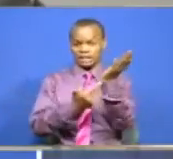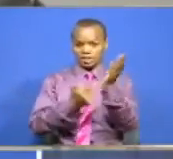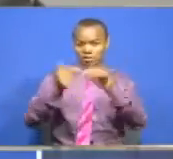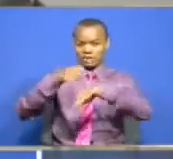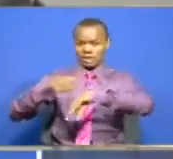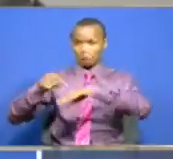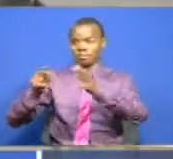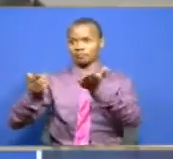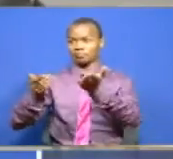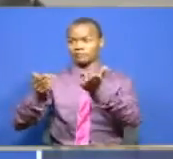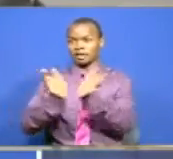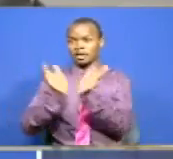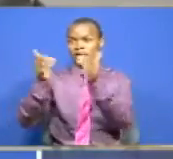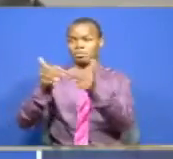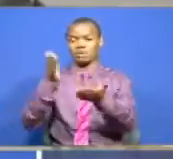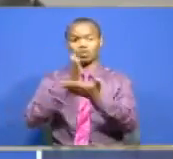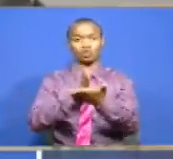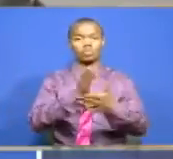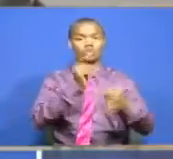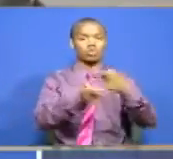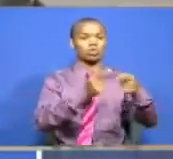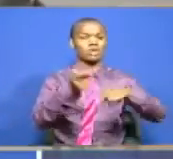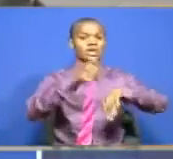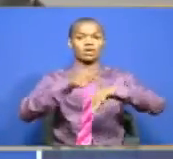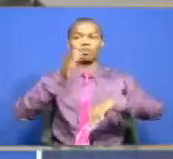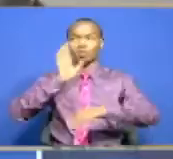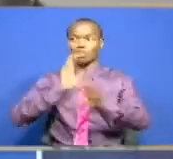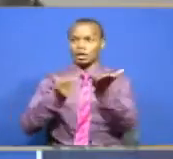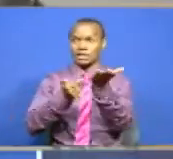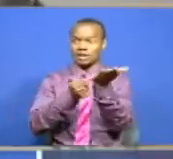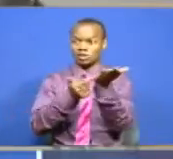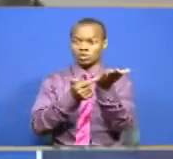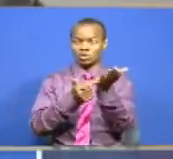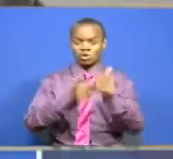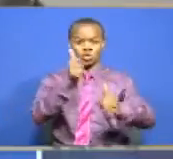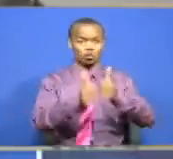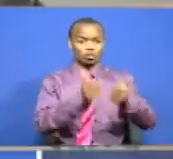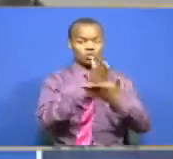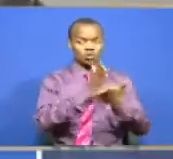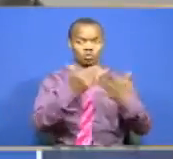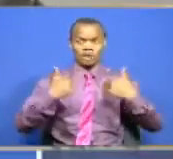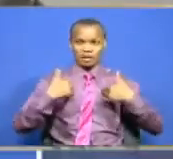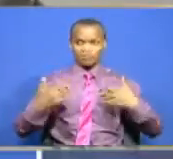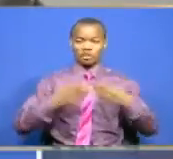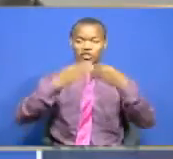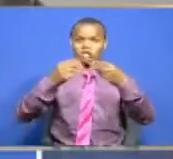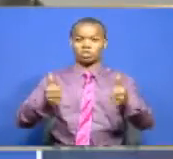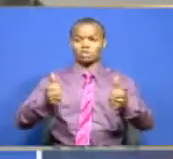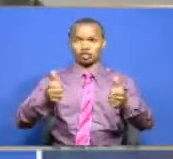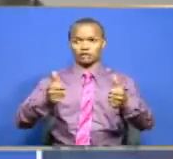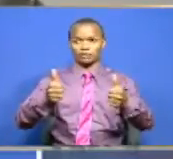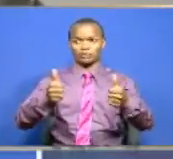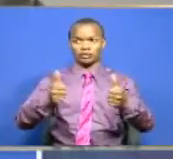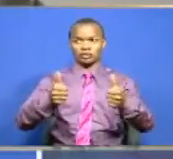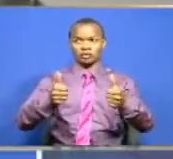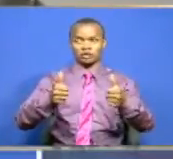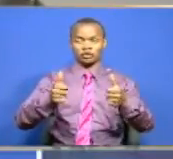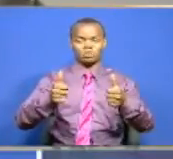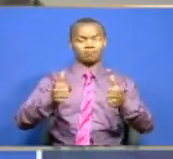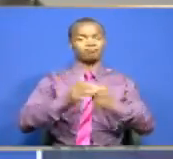and also our affiliate company, BioLift Water Technologies, is sustainable solutions which do not